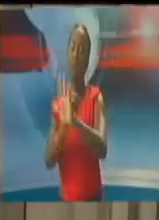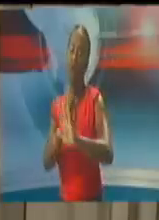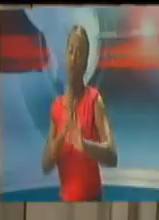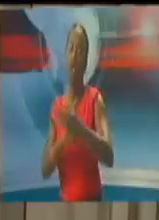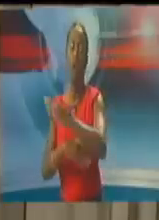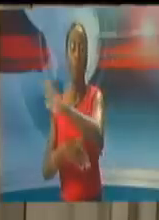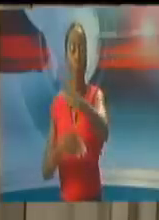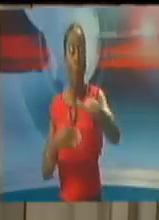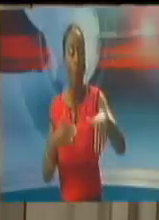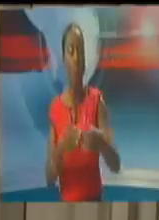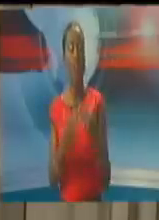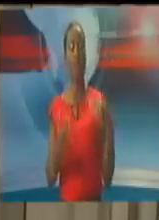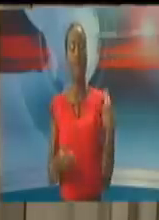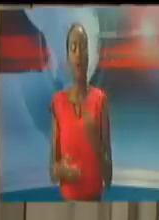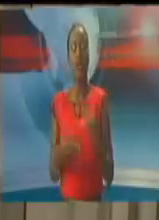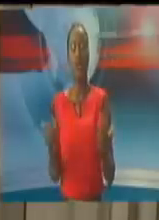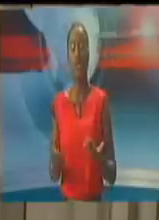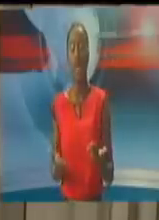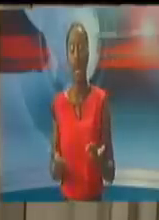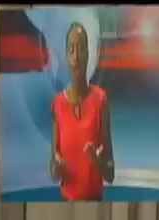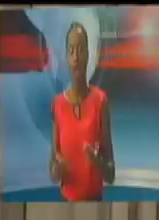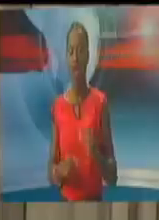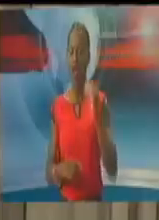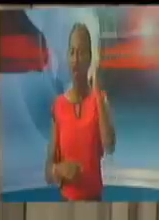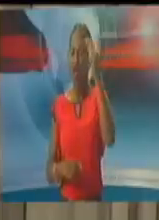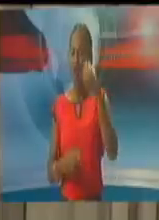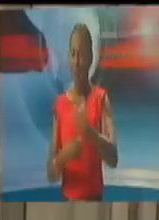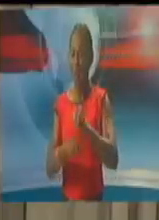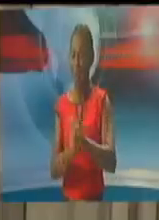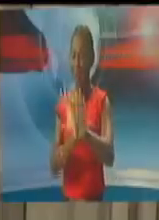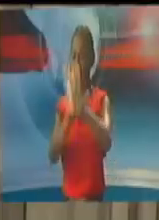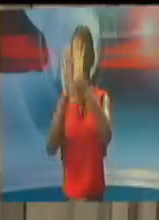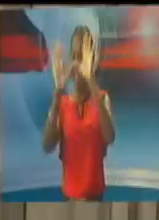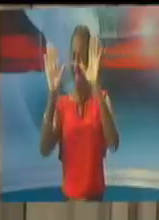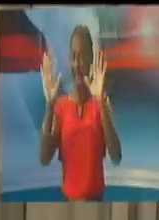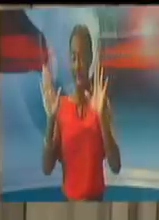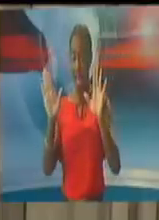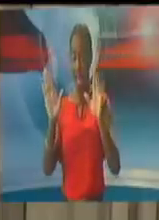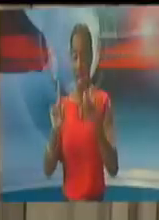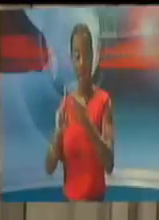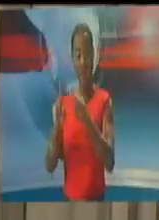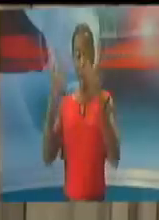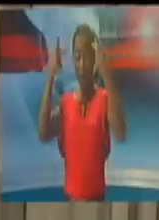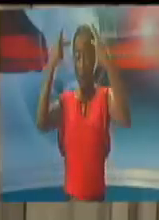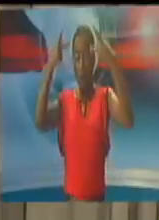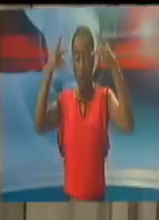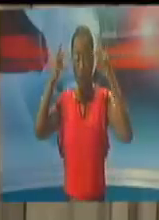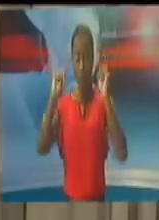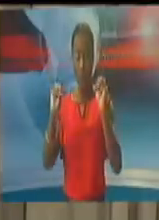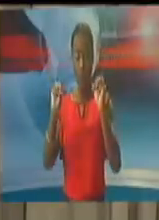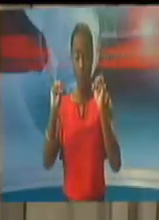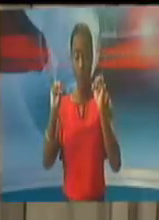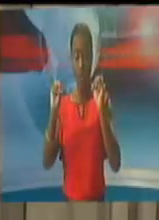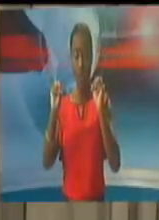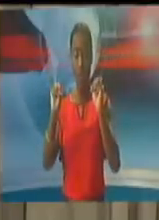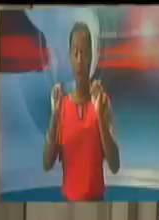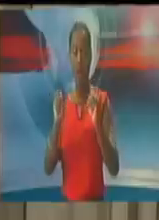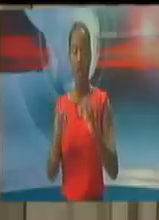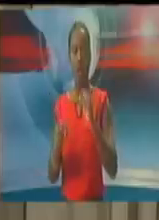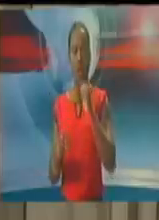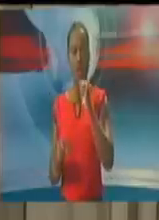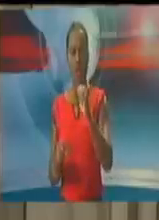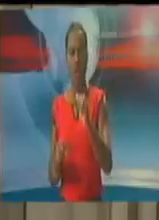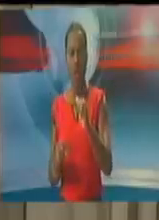the outset, the government made it very clear from the Prime Minister of Trinidad and Tobago that we would be not looking